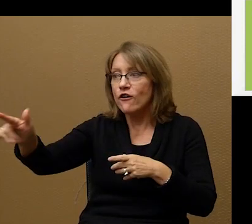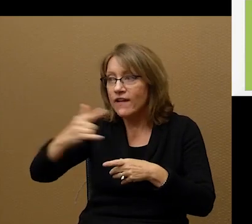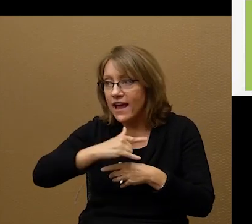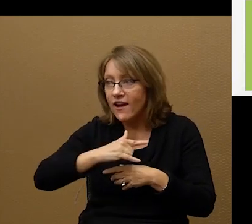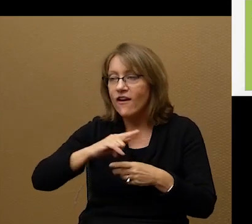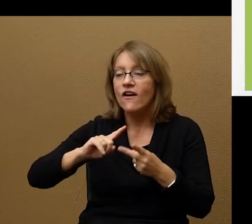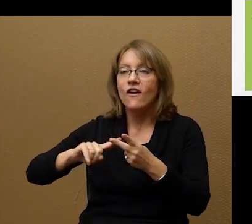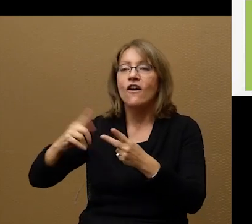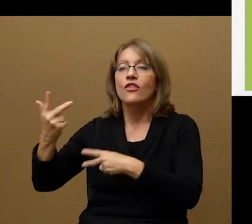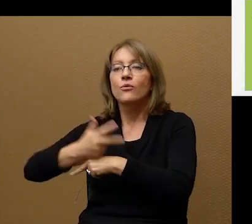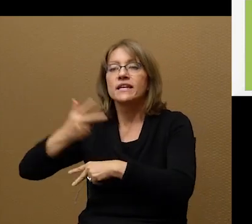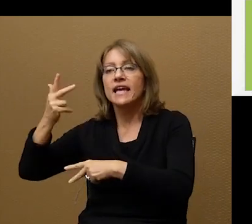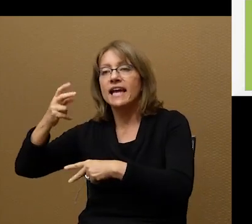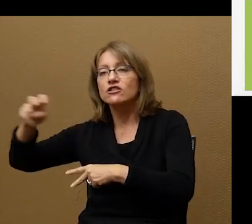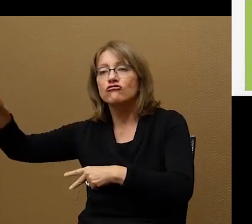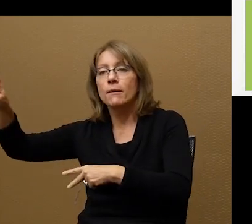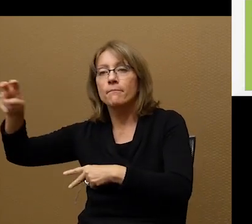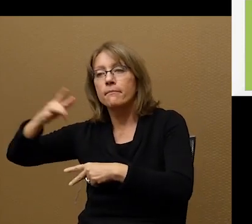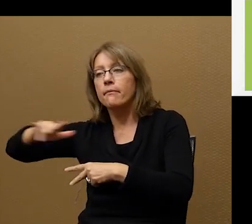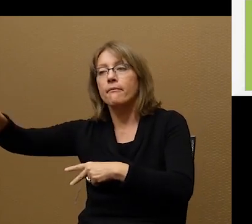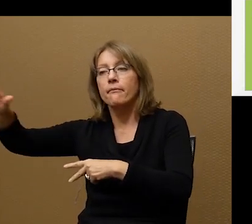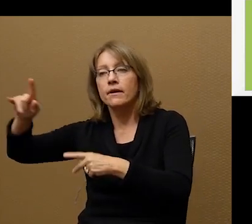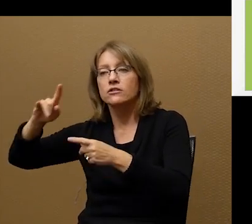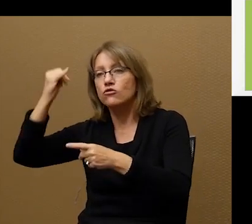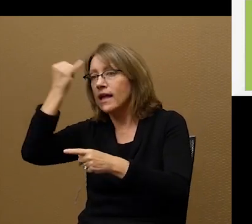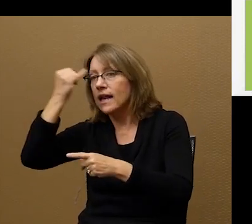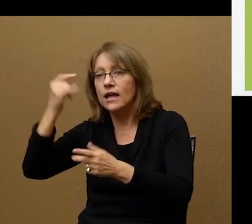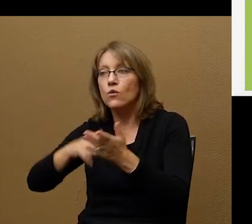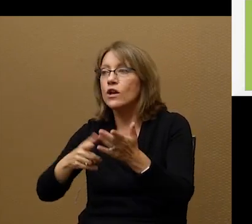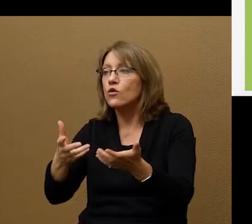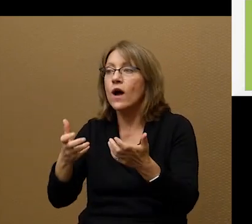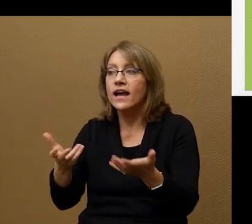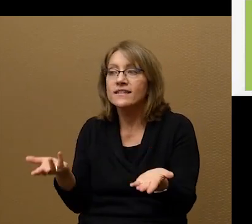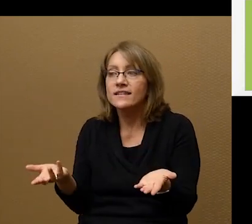trip to Italy, what do you think you're seeking?